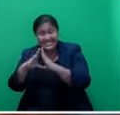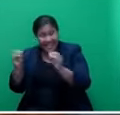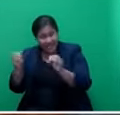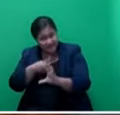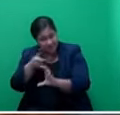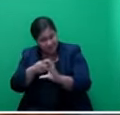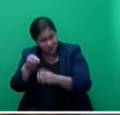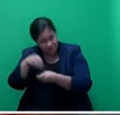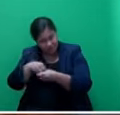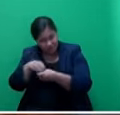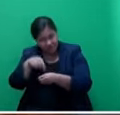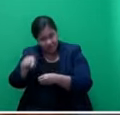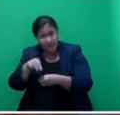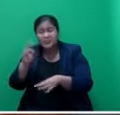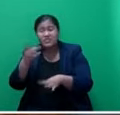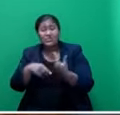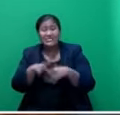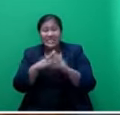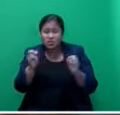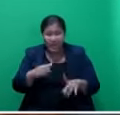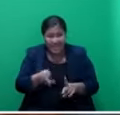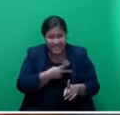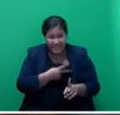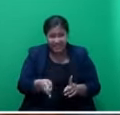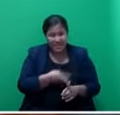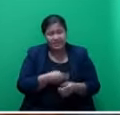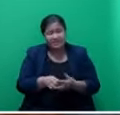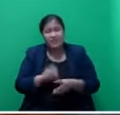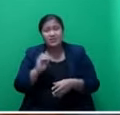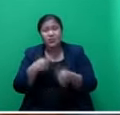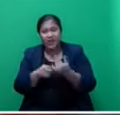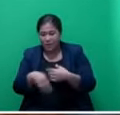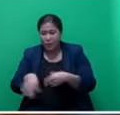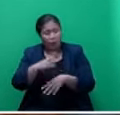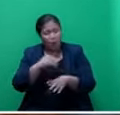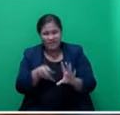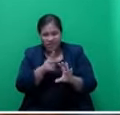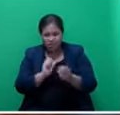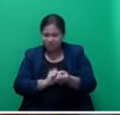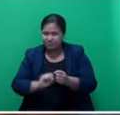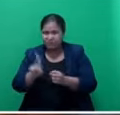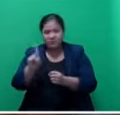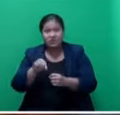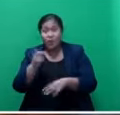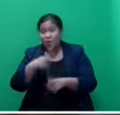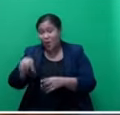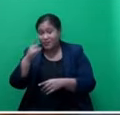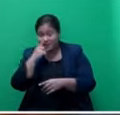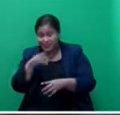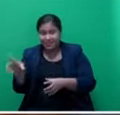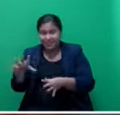was sexually assaulted, and the videos were posted also on Pornhub. The offenders were arrested for the